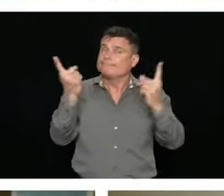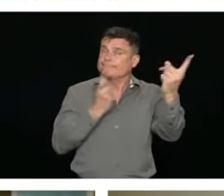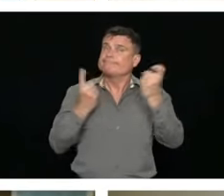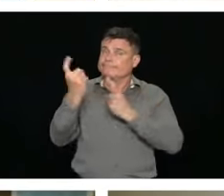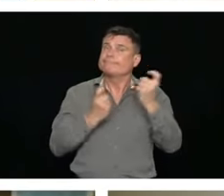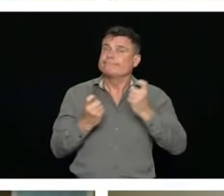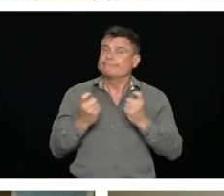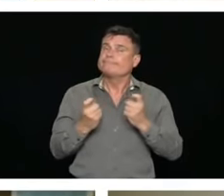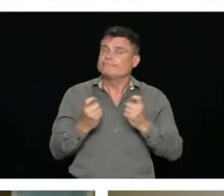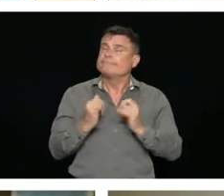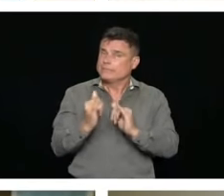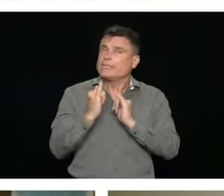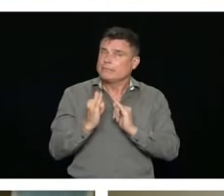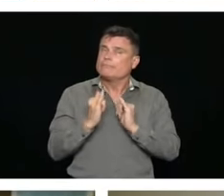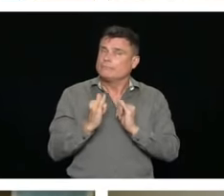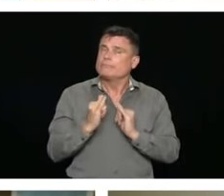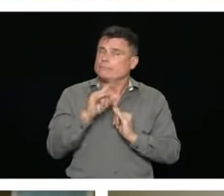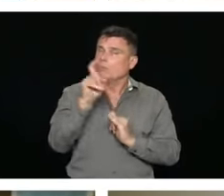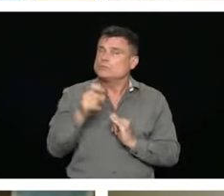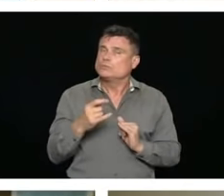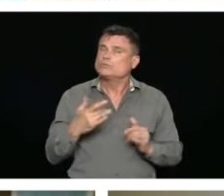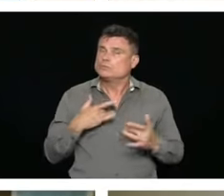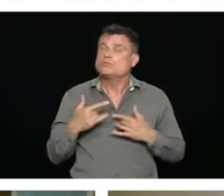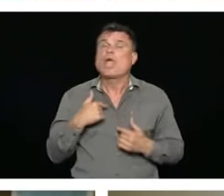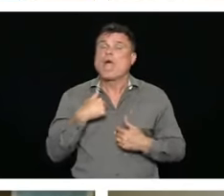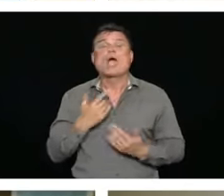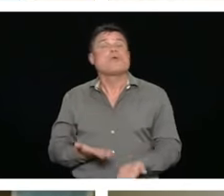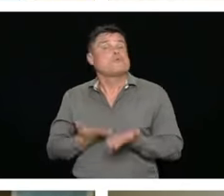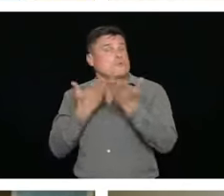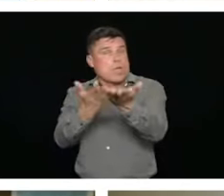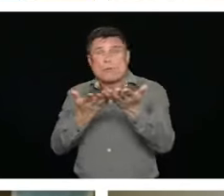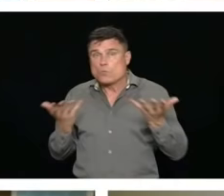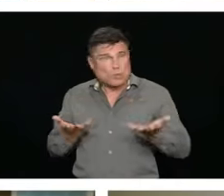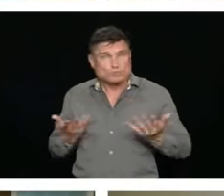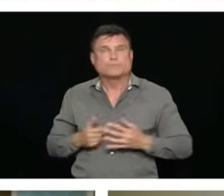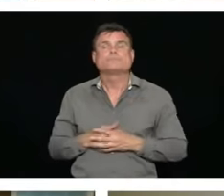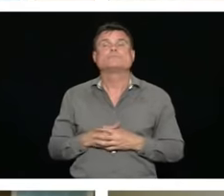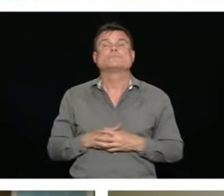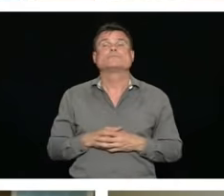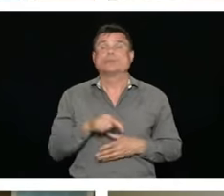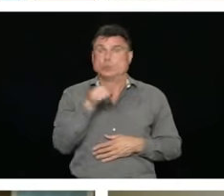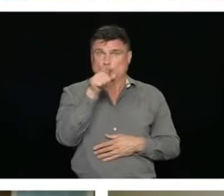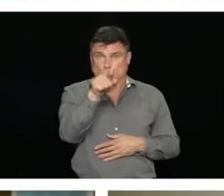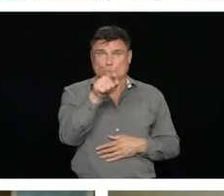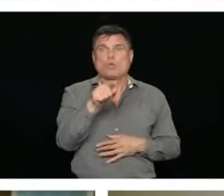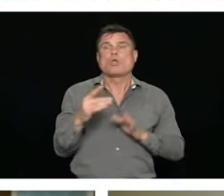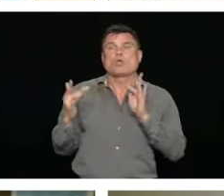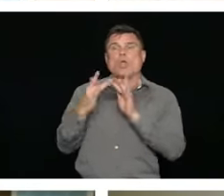local to work through those situations and those issues. But I also want to reassure Michelle that,